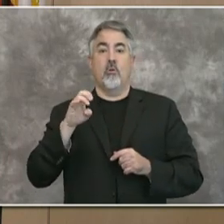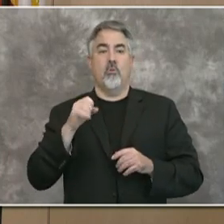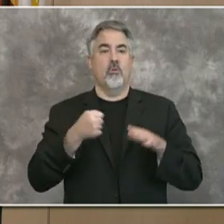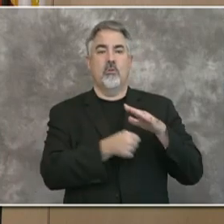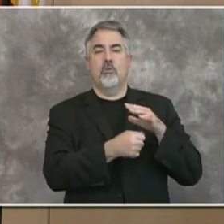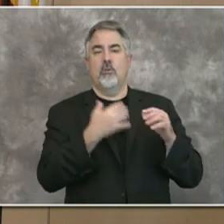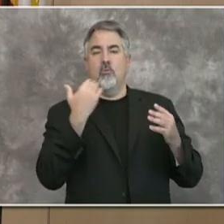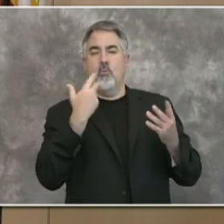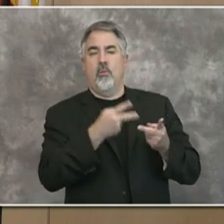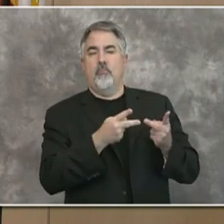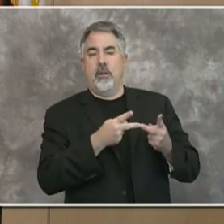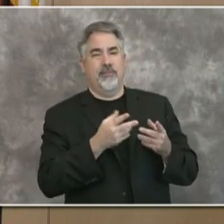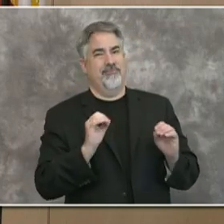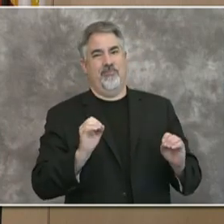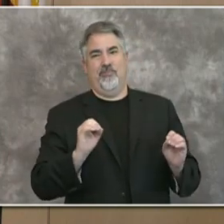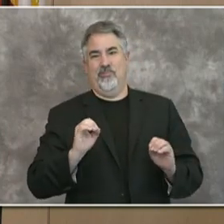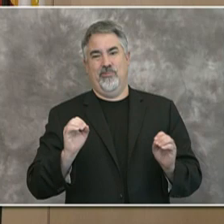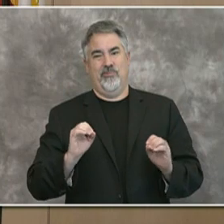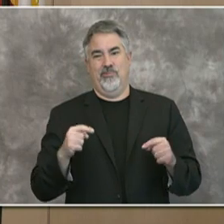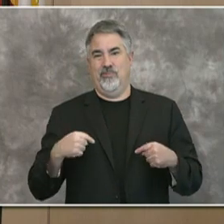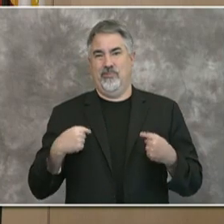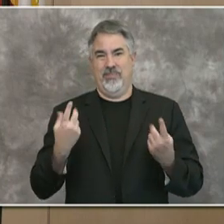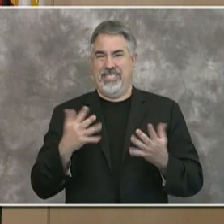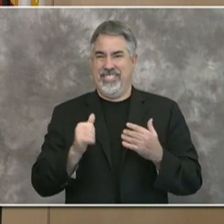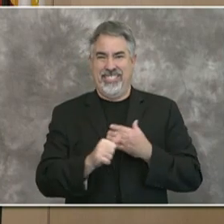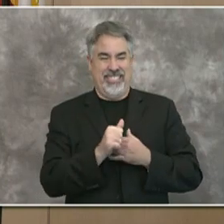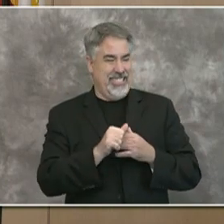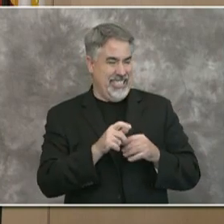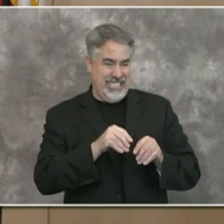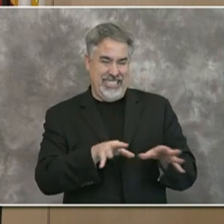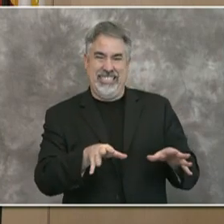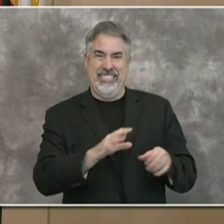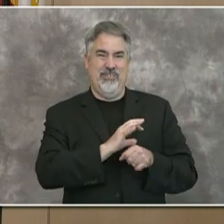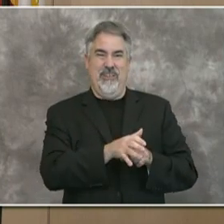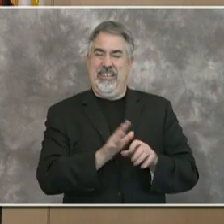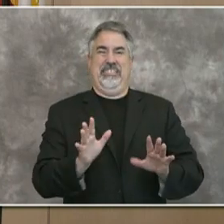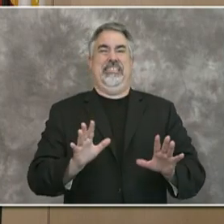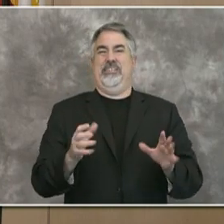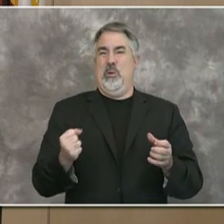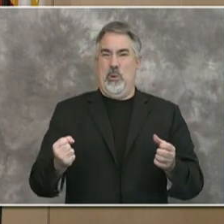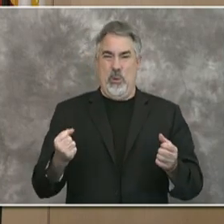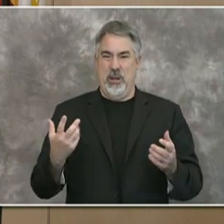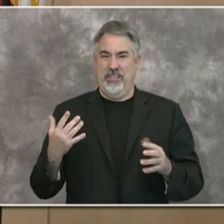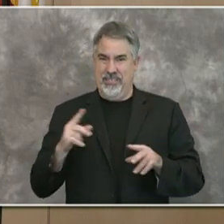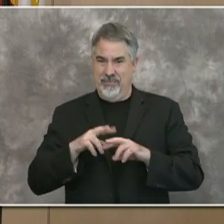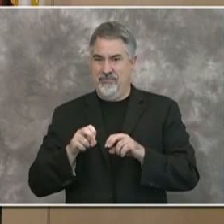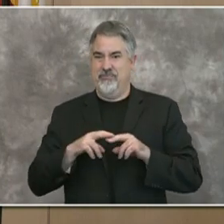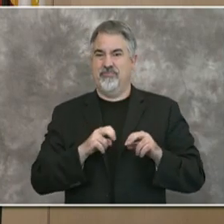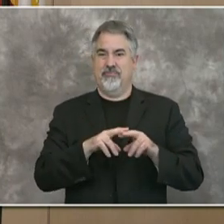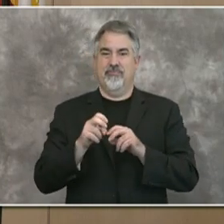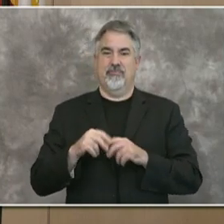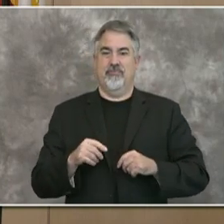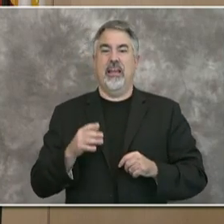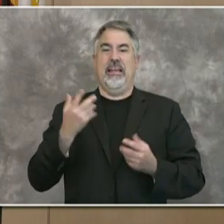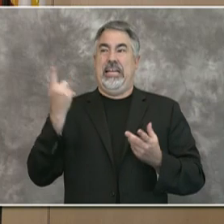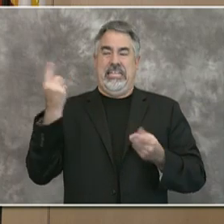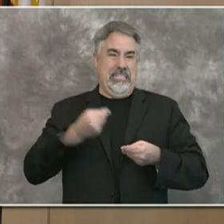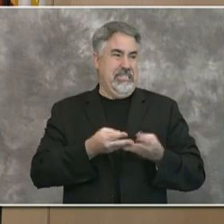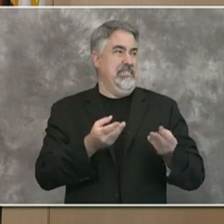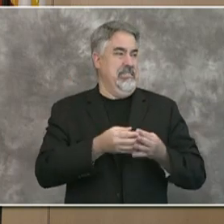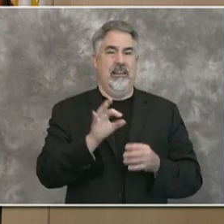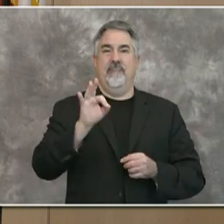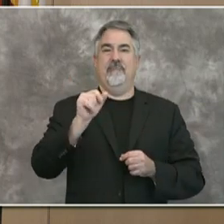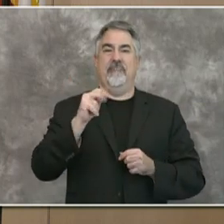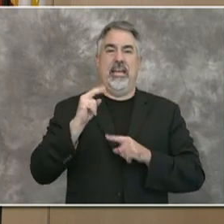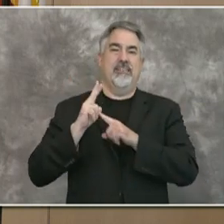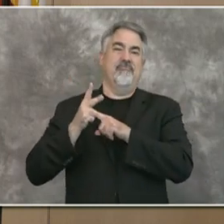outweigh the benefit. So we are providing fans to individuals, and I know this question is focused on those individuals without air